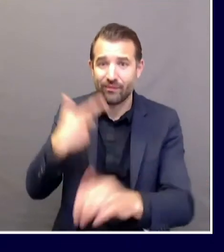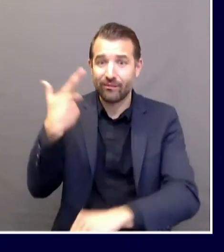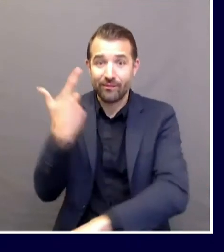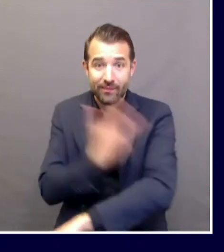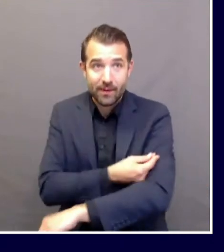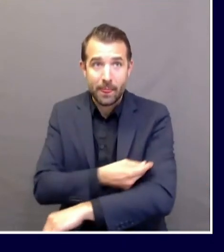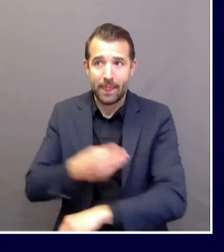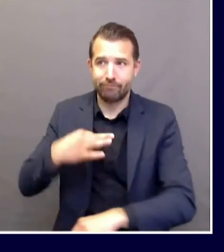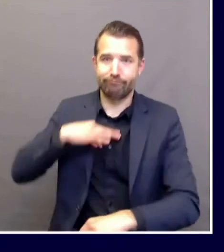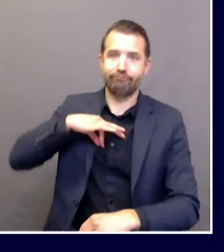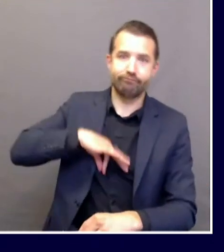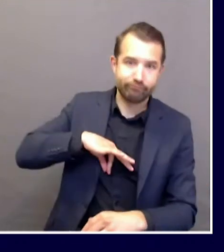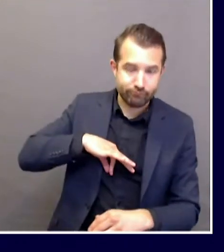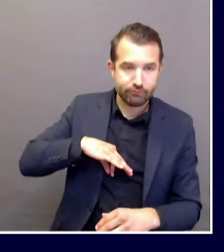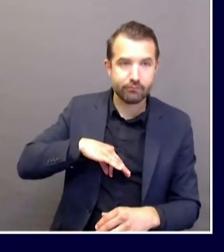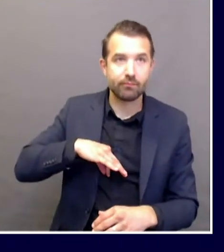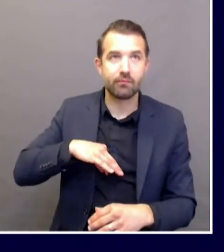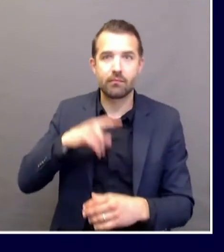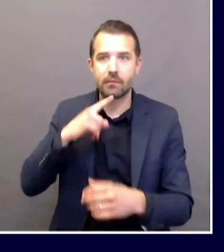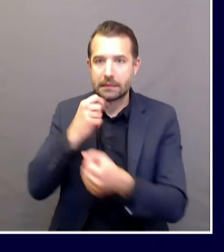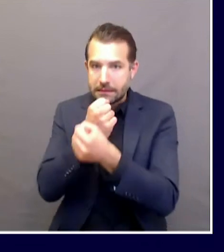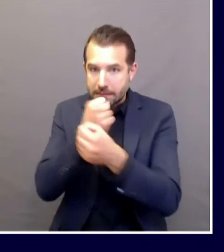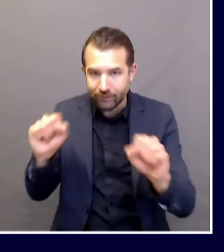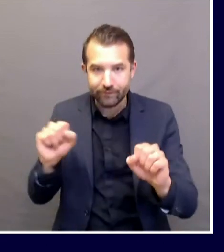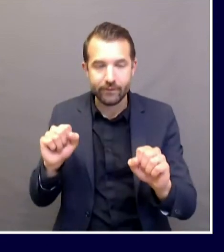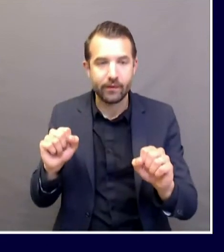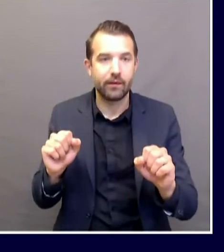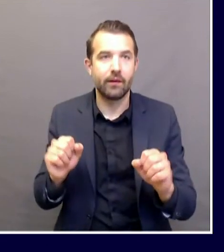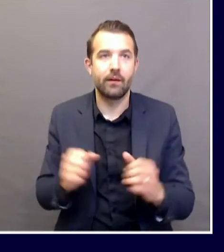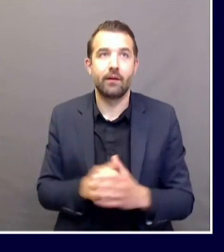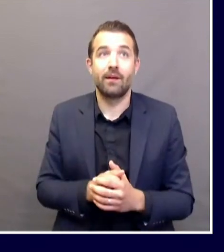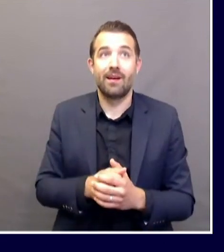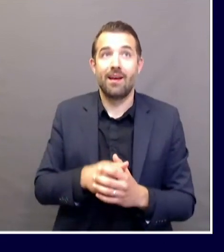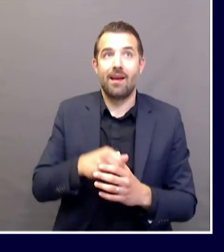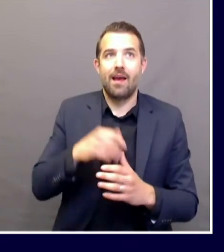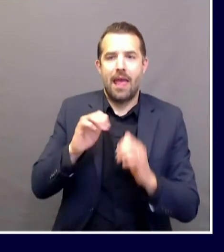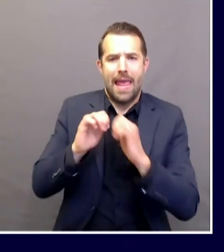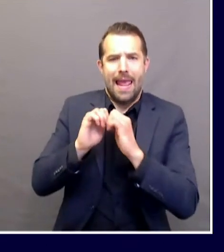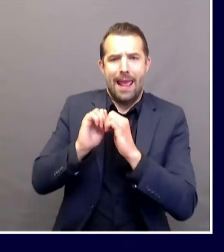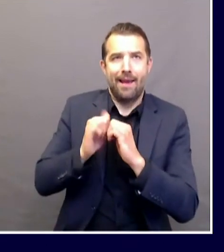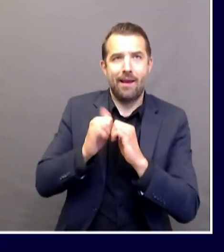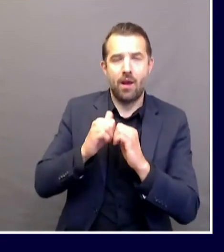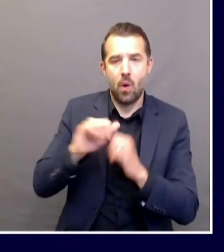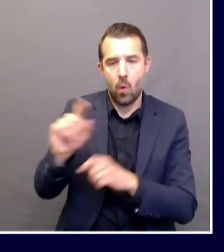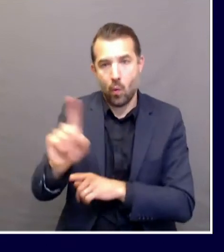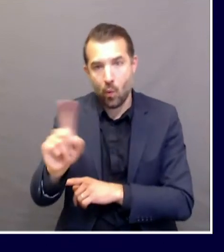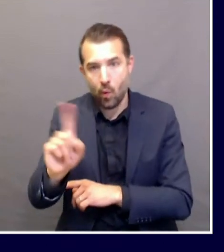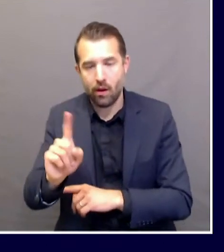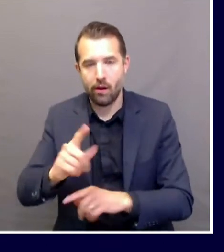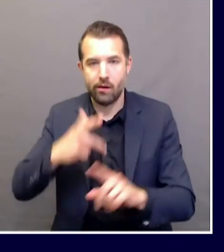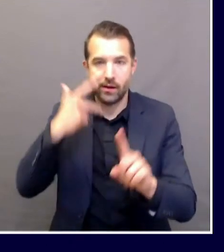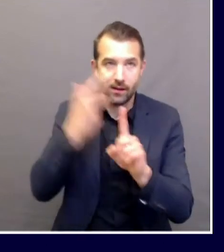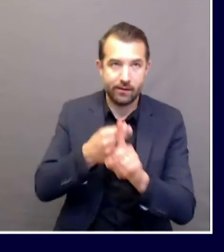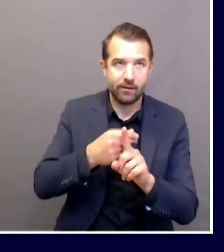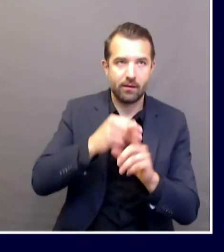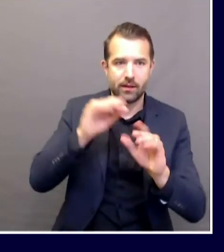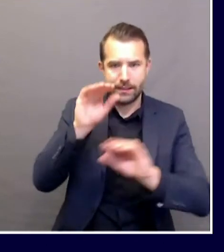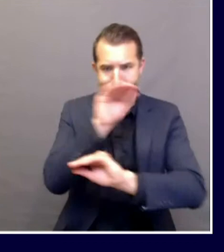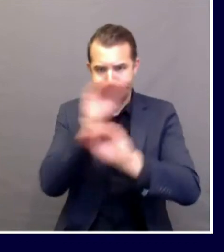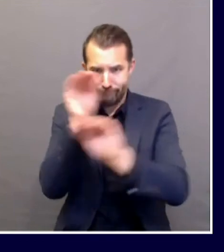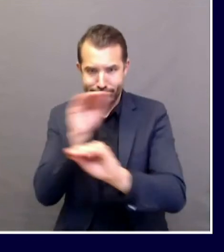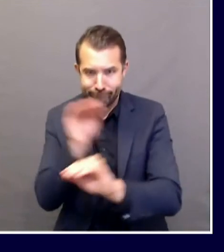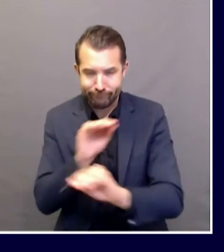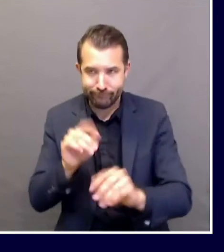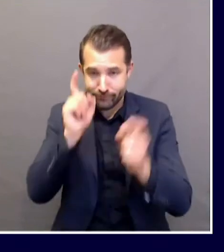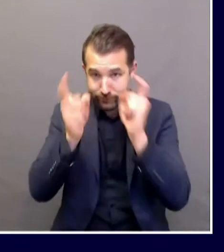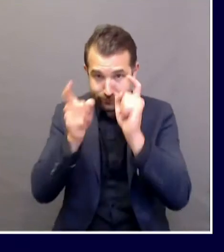making structural changes to our vaccination system to make getting vaccinated the easy choice. We've talked a